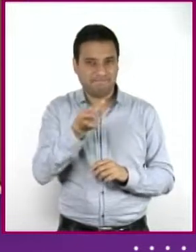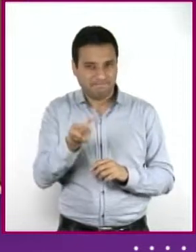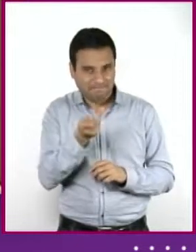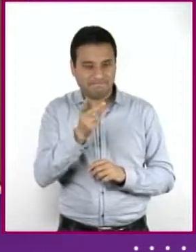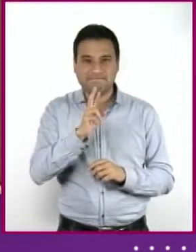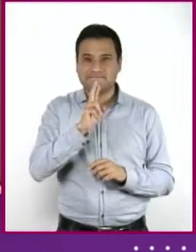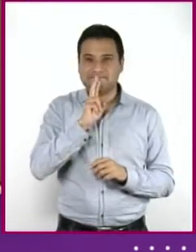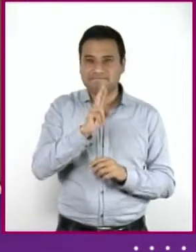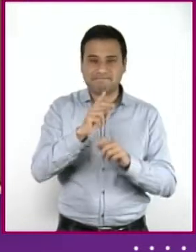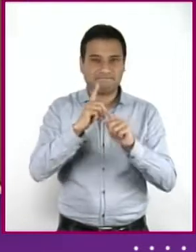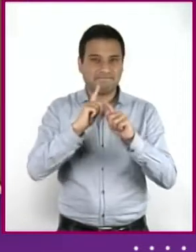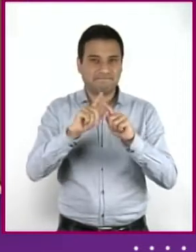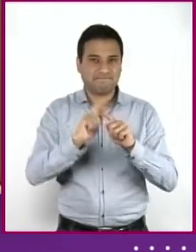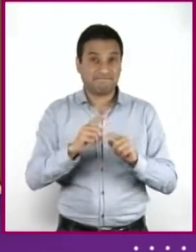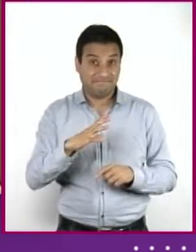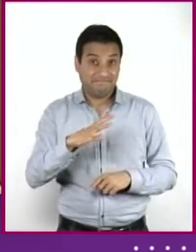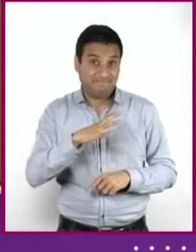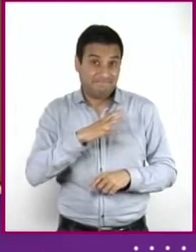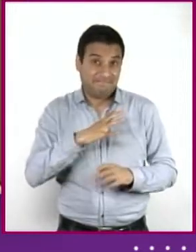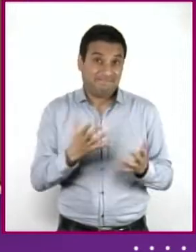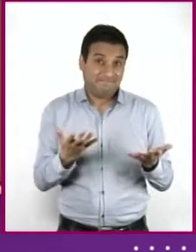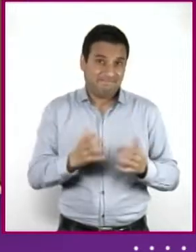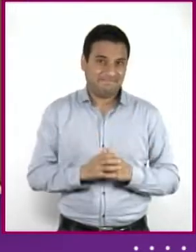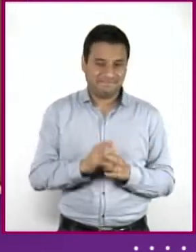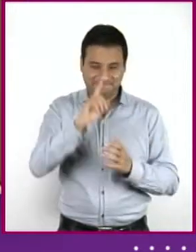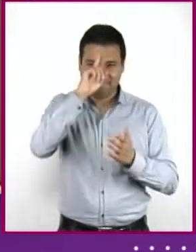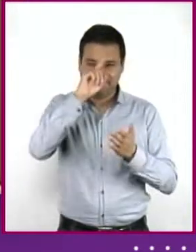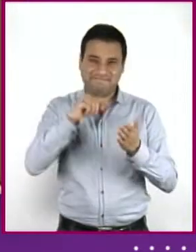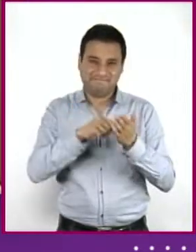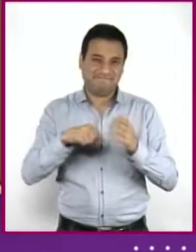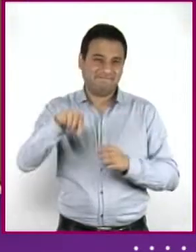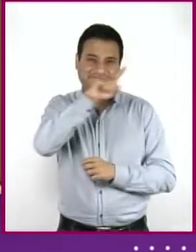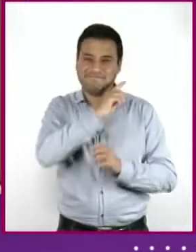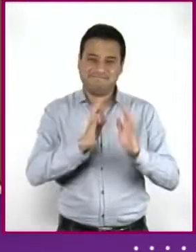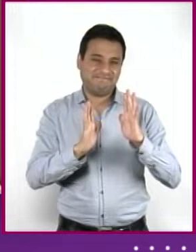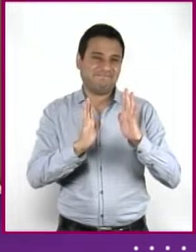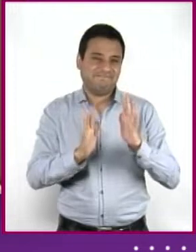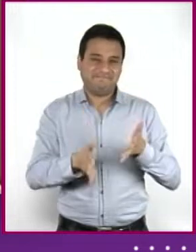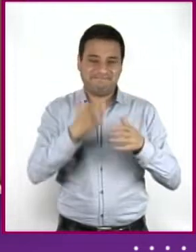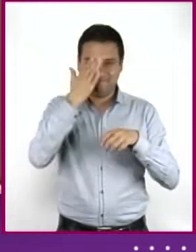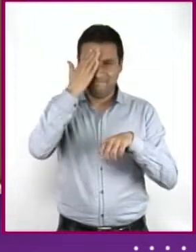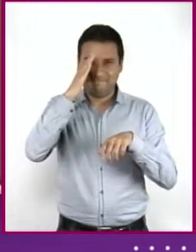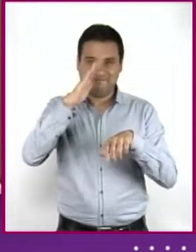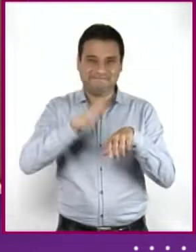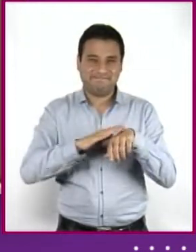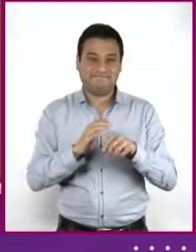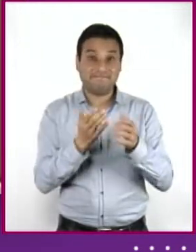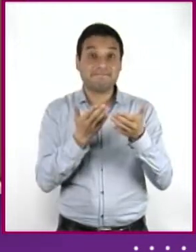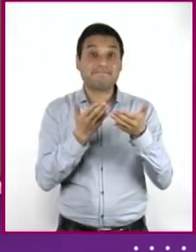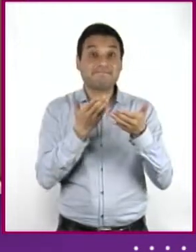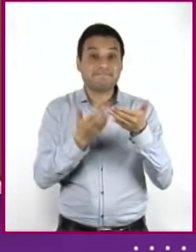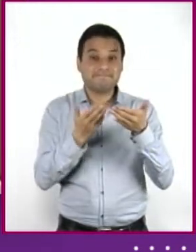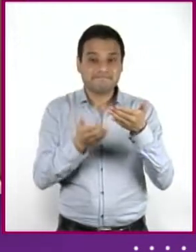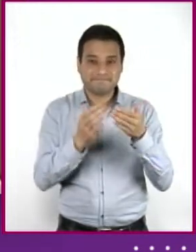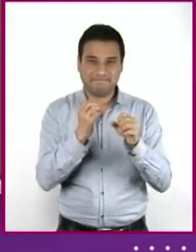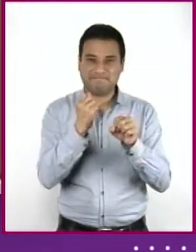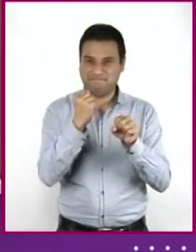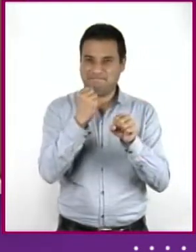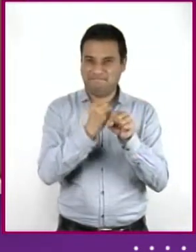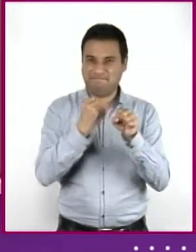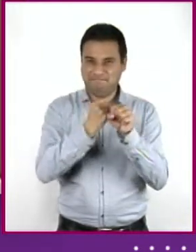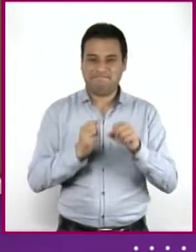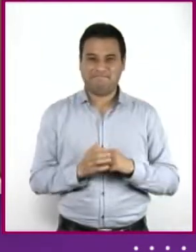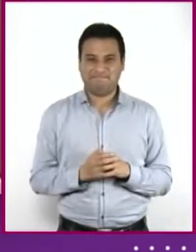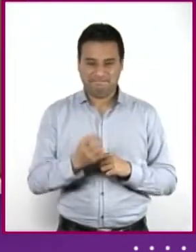respuestas para dar información personal? Estoy segura que sí se dieron cuenta. Ahora practiquemos. Ustedes